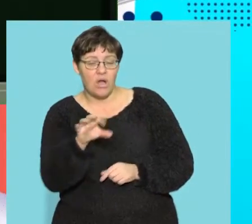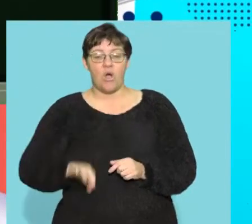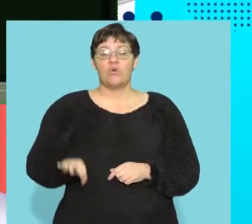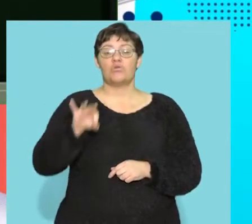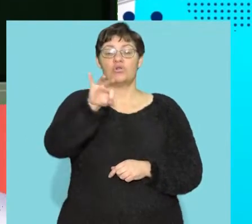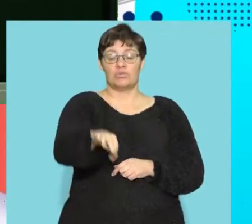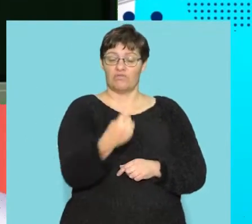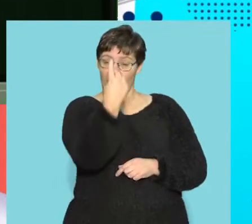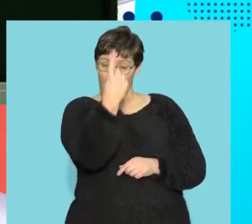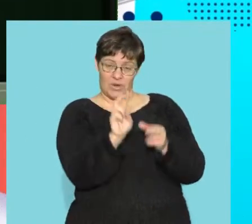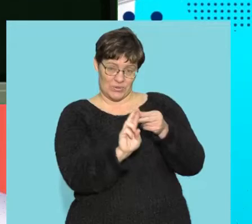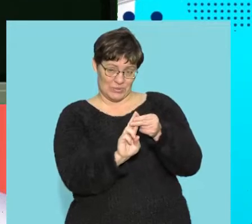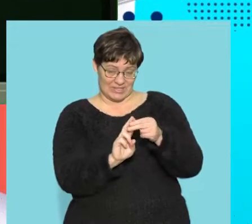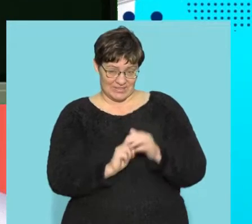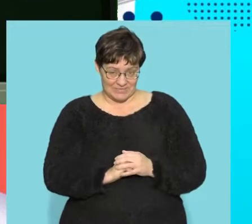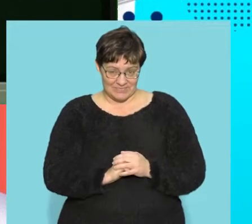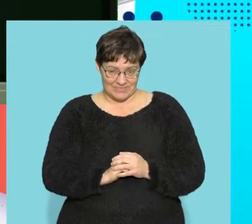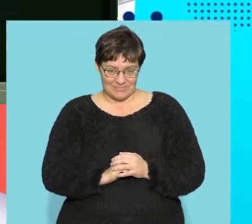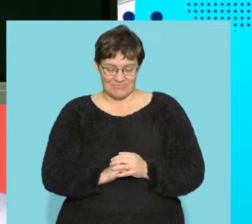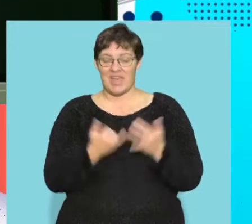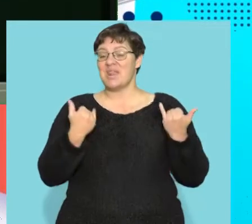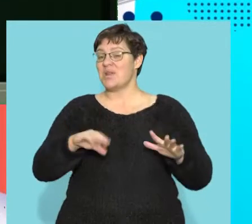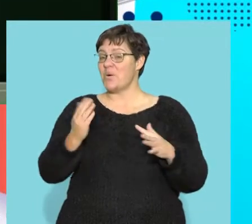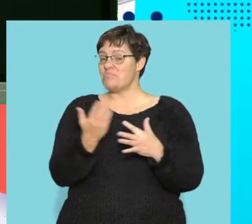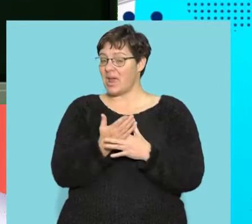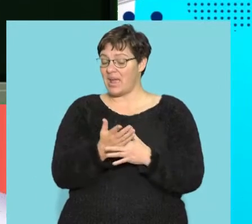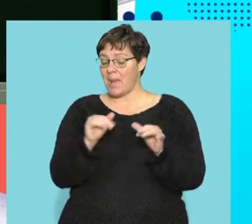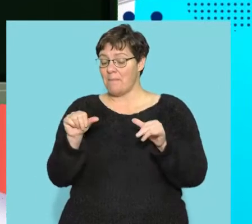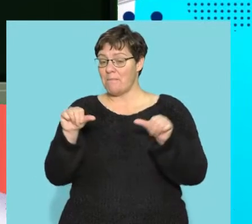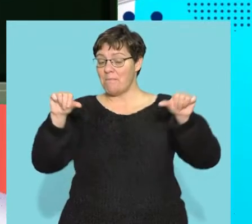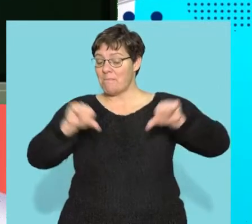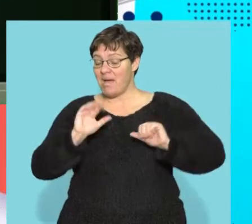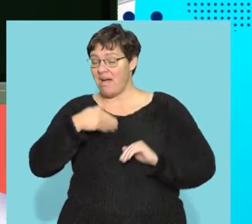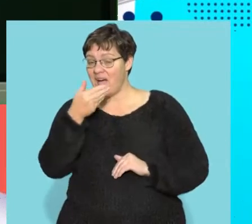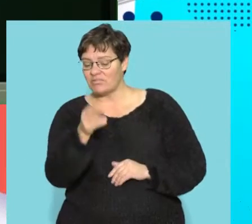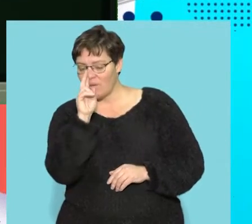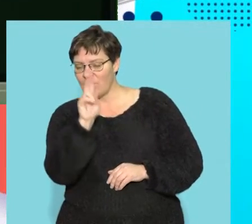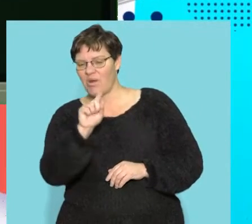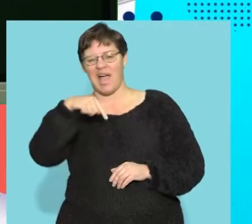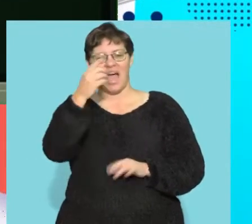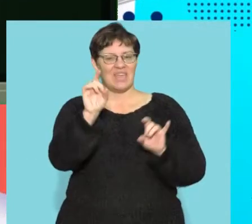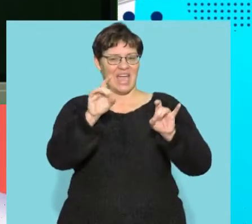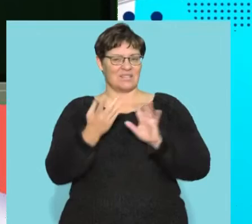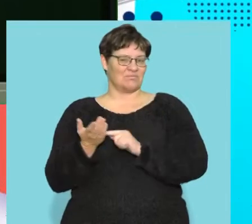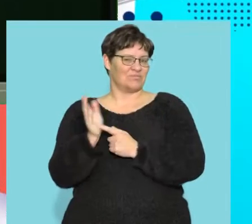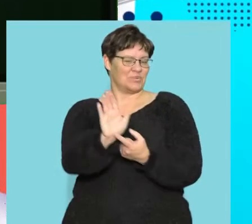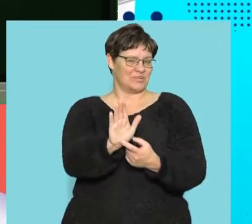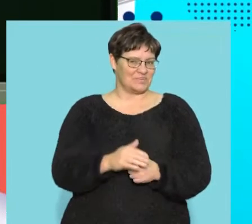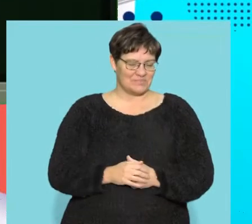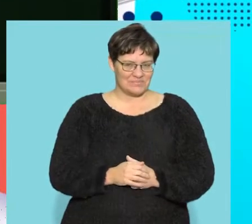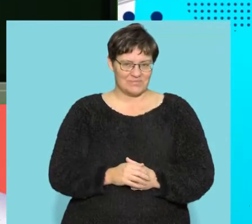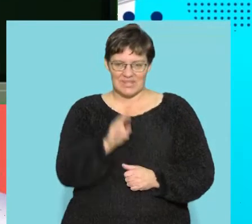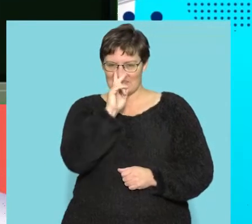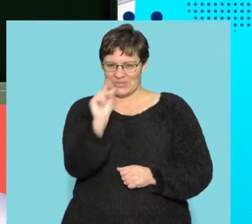unit. Okay, guys, let's take a break. When you come back, we'll look at another examination type of question. See you just